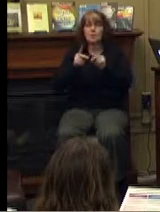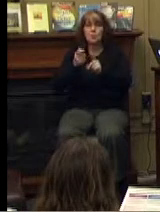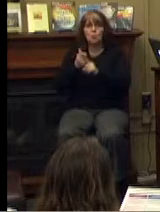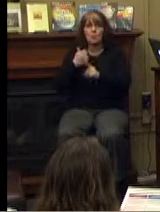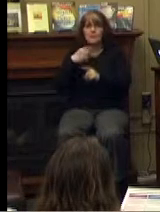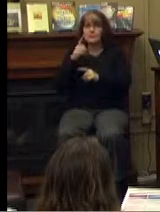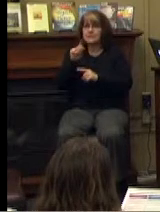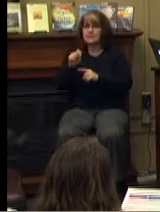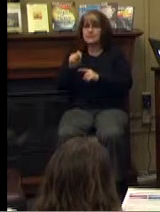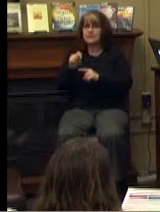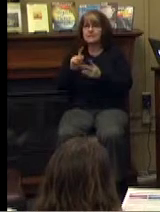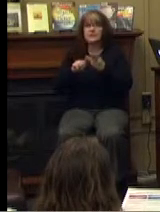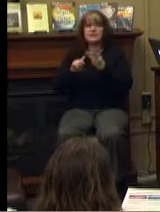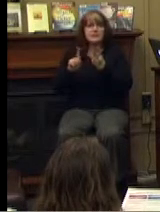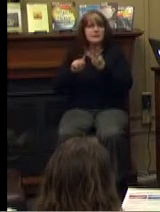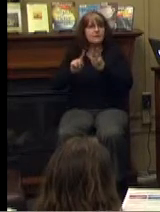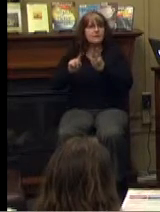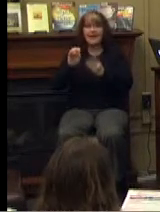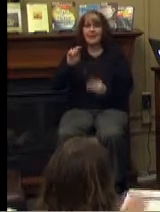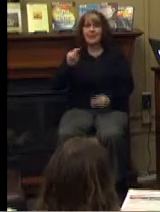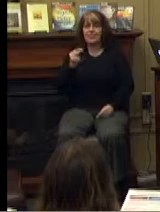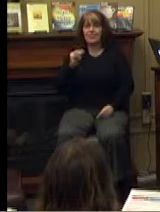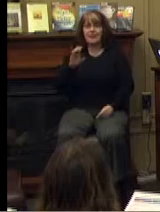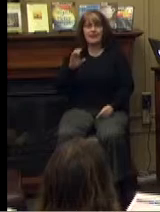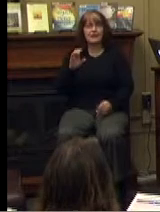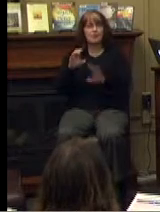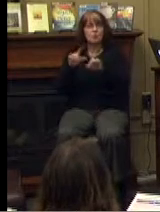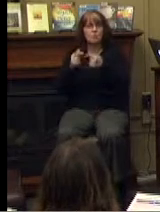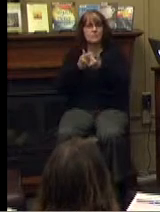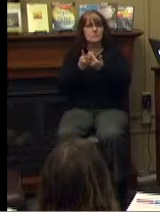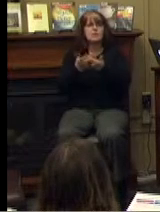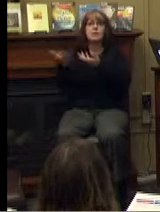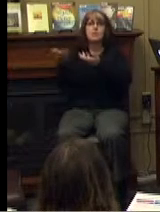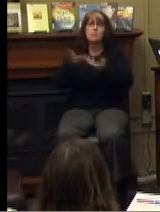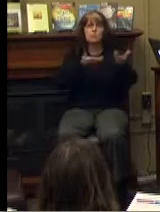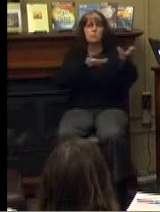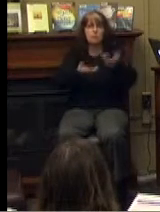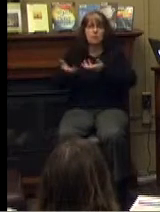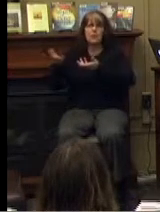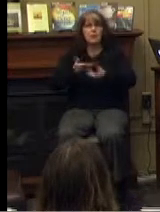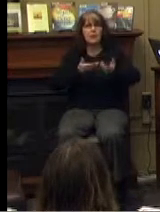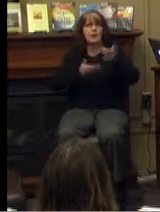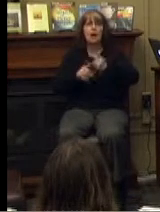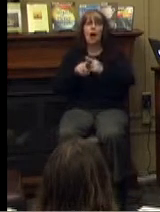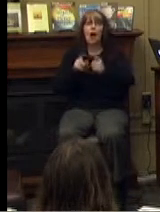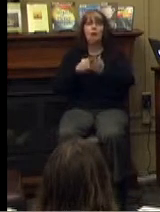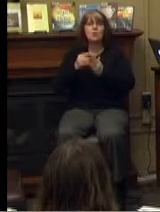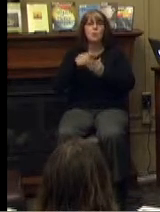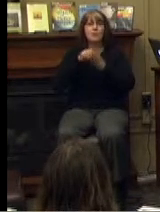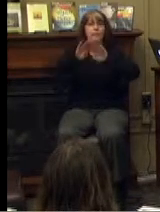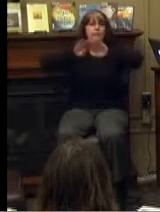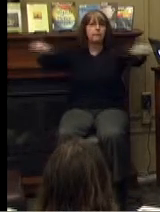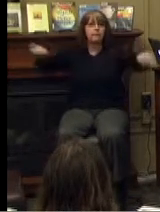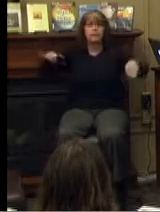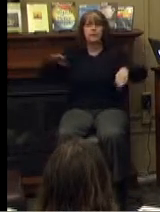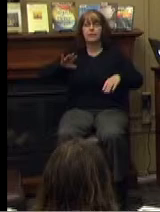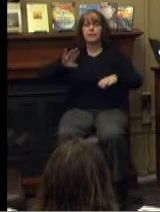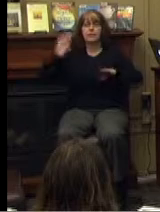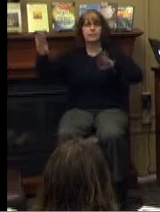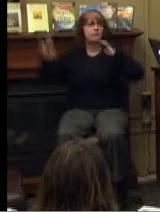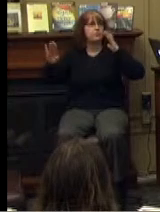different ethnicities who bring a different perspective, but a lot of times we don't hear those voices. We hear those people